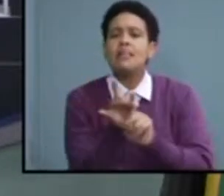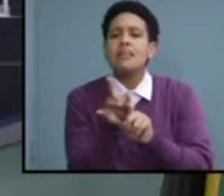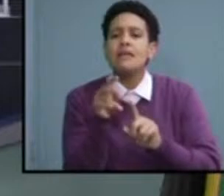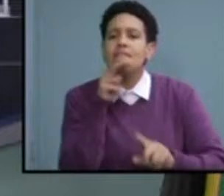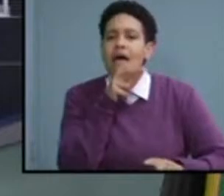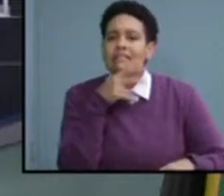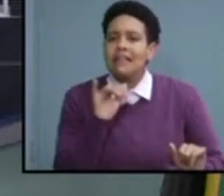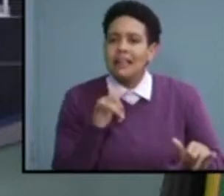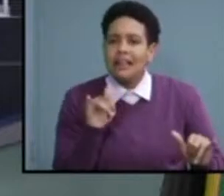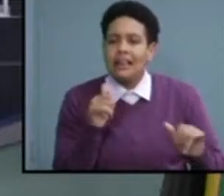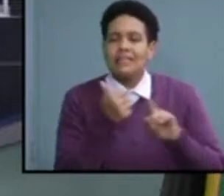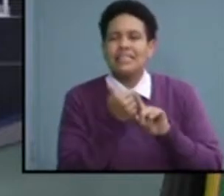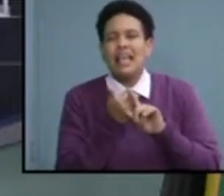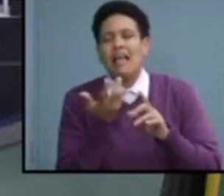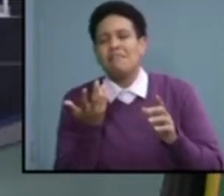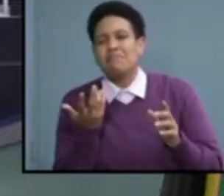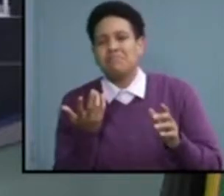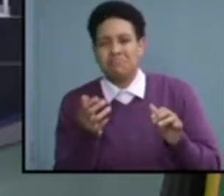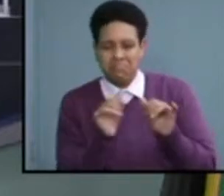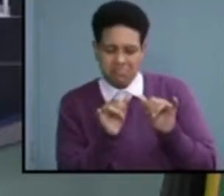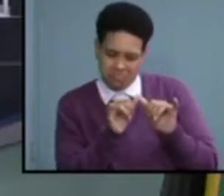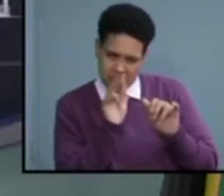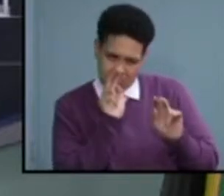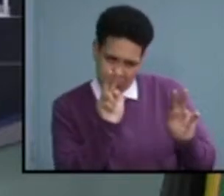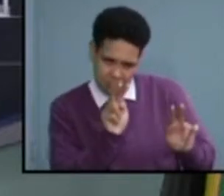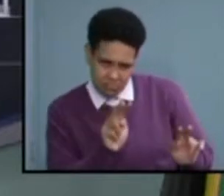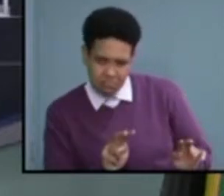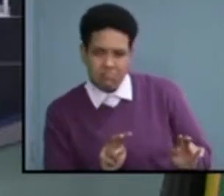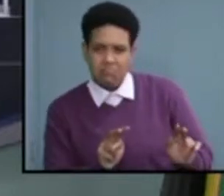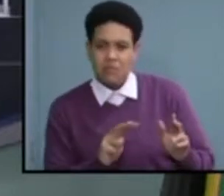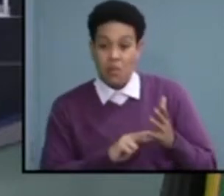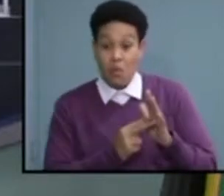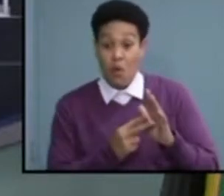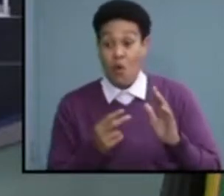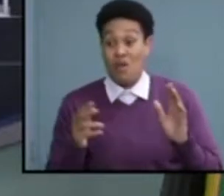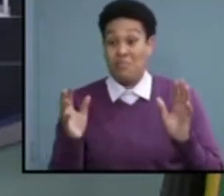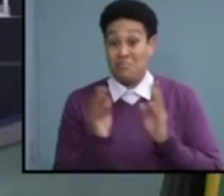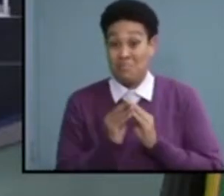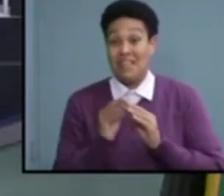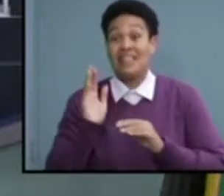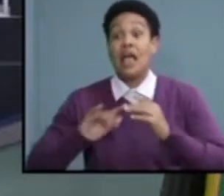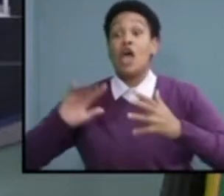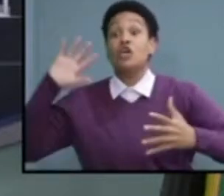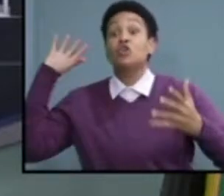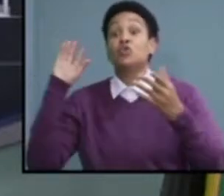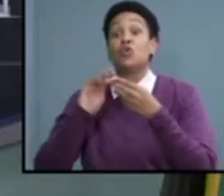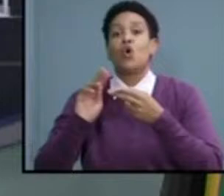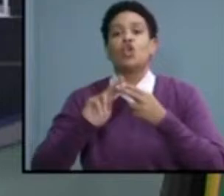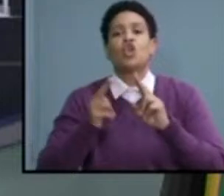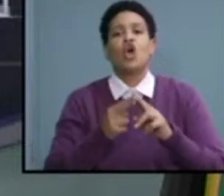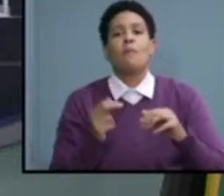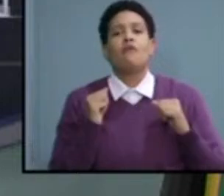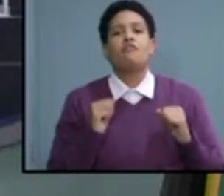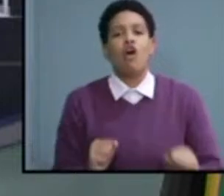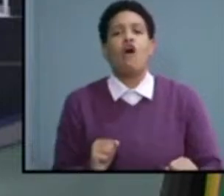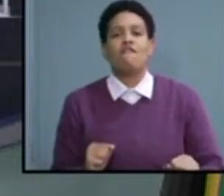At this point in the progression of the epidemic, measure than the total number of confirmed cases.